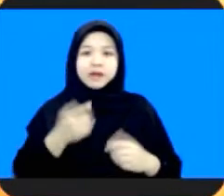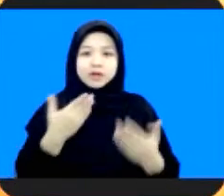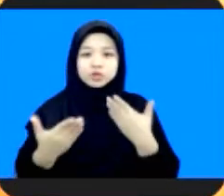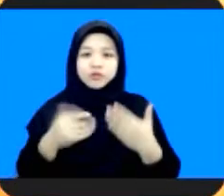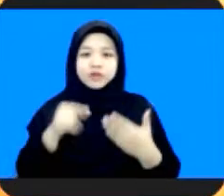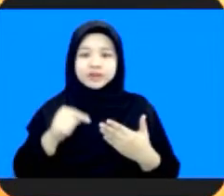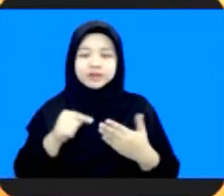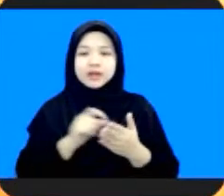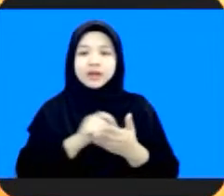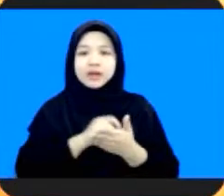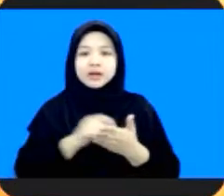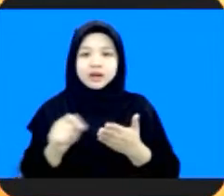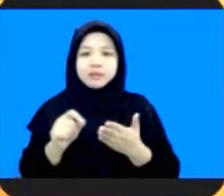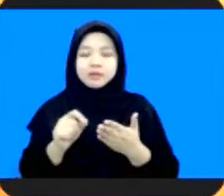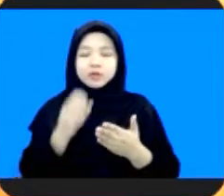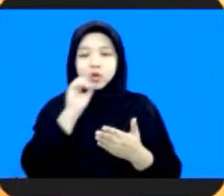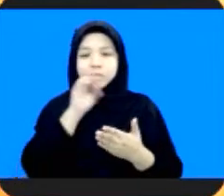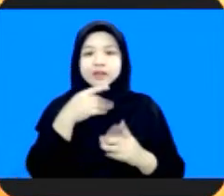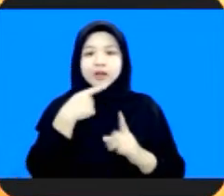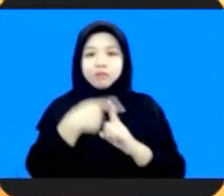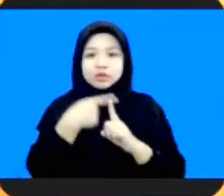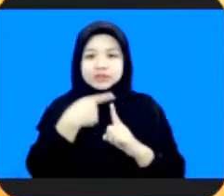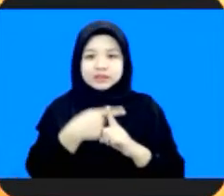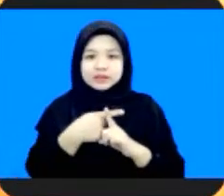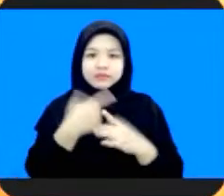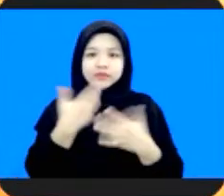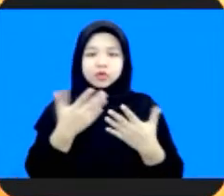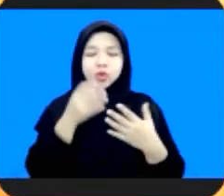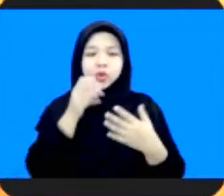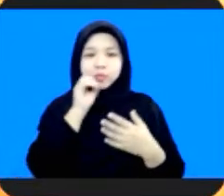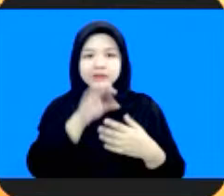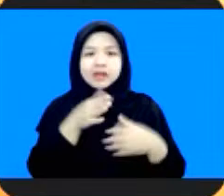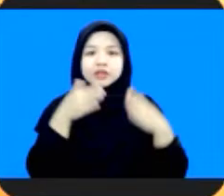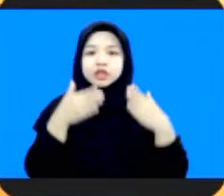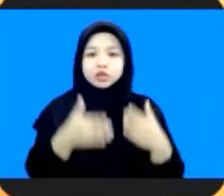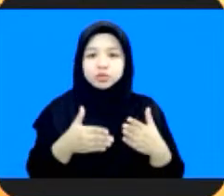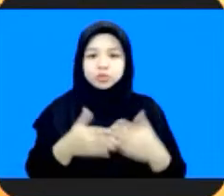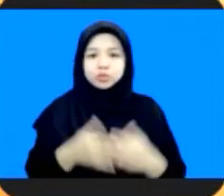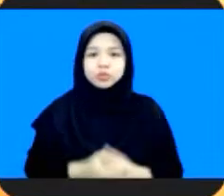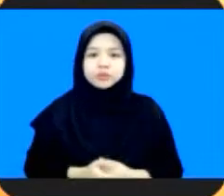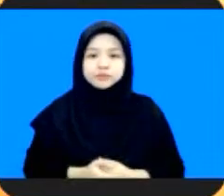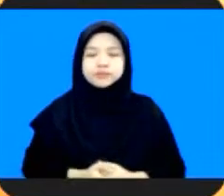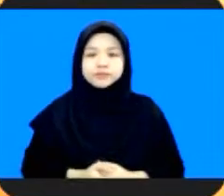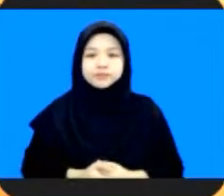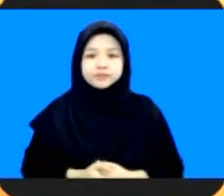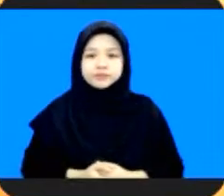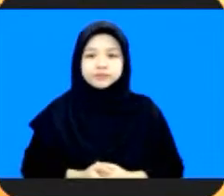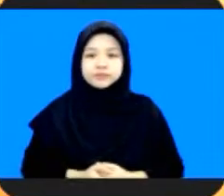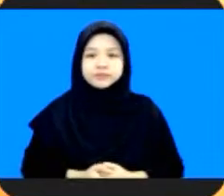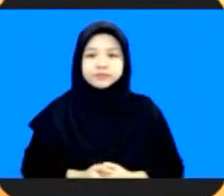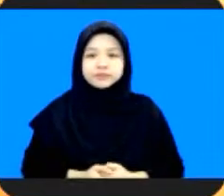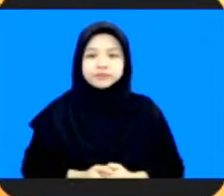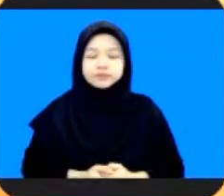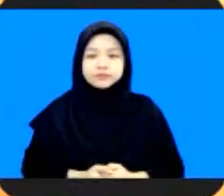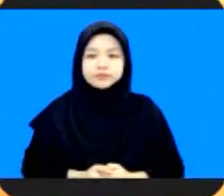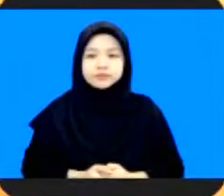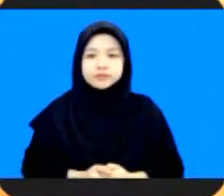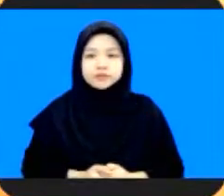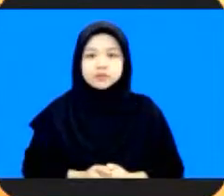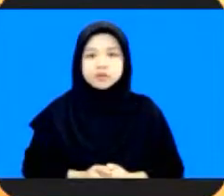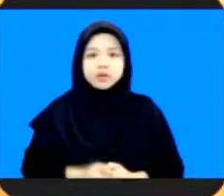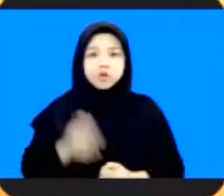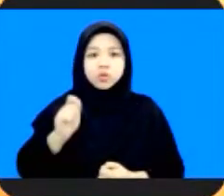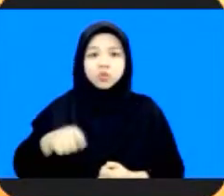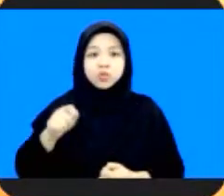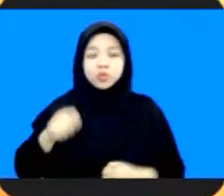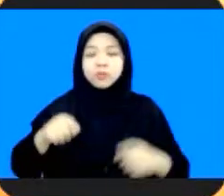various legislative process. And such criminal punishment on even the pattern